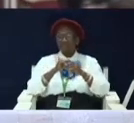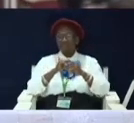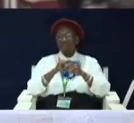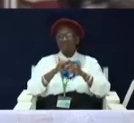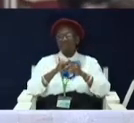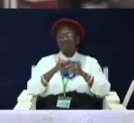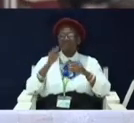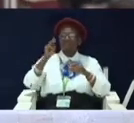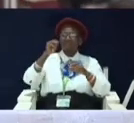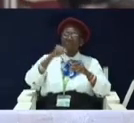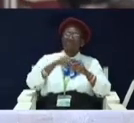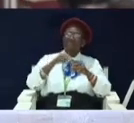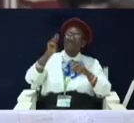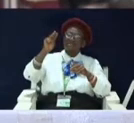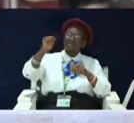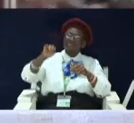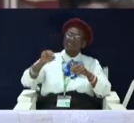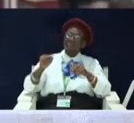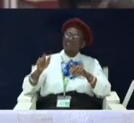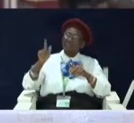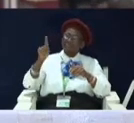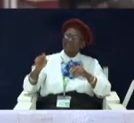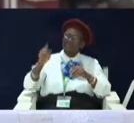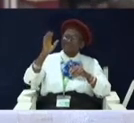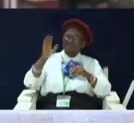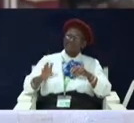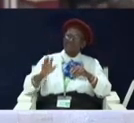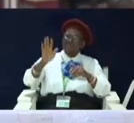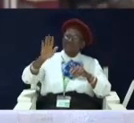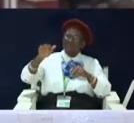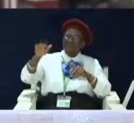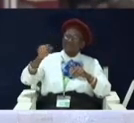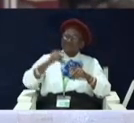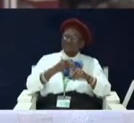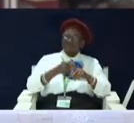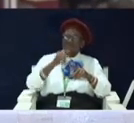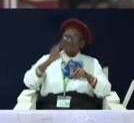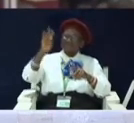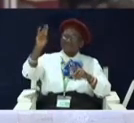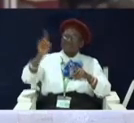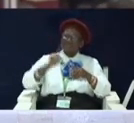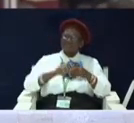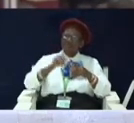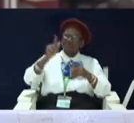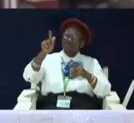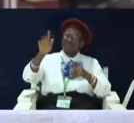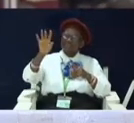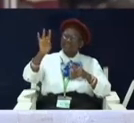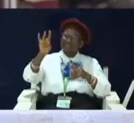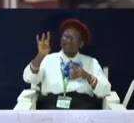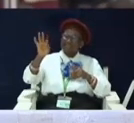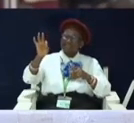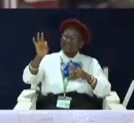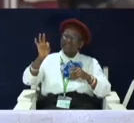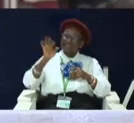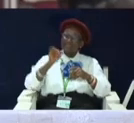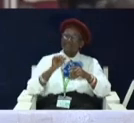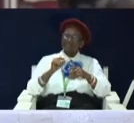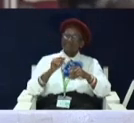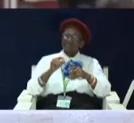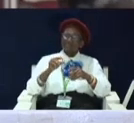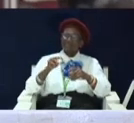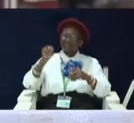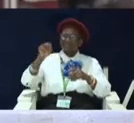In Matthew 15 from verse 21 to 28. Matthew orike dogun ese kinide kejidini ogbon. Matthew